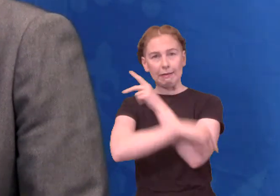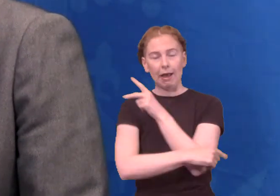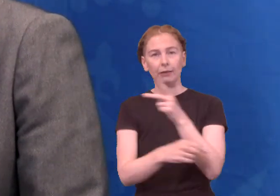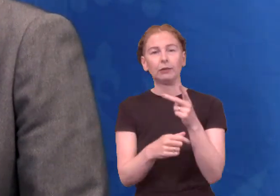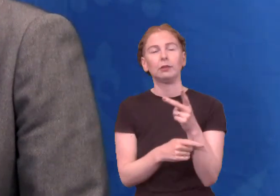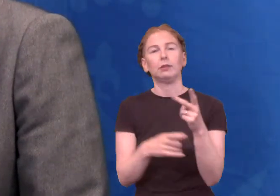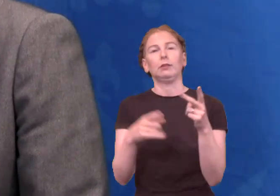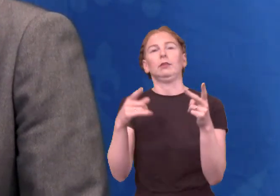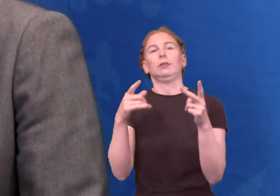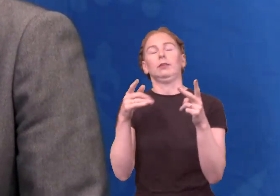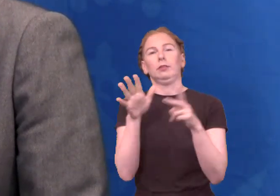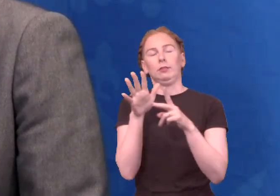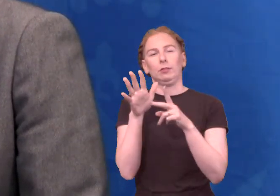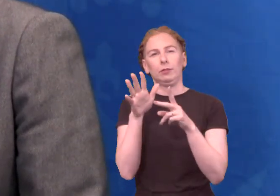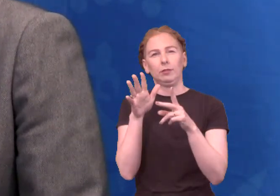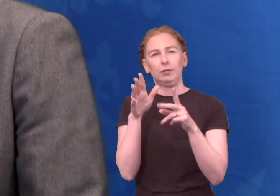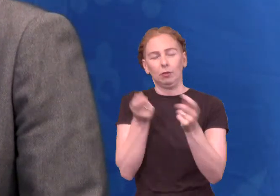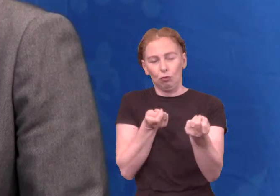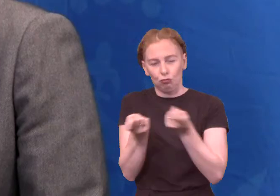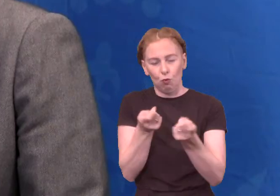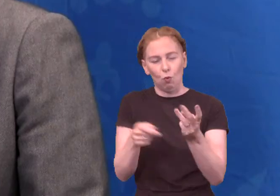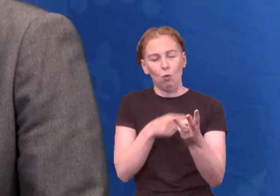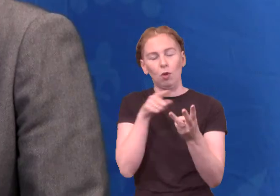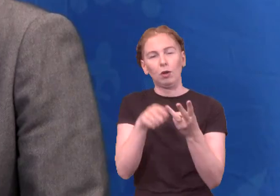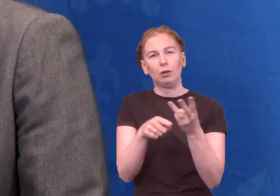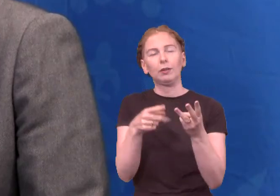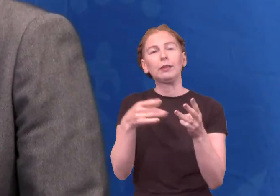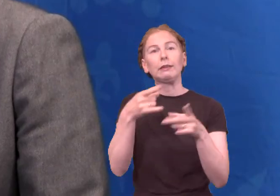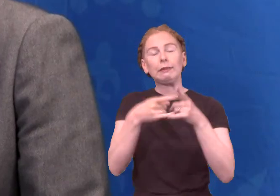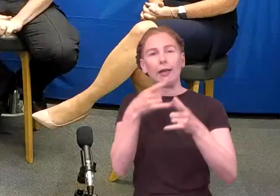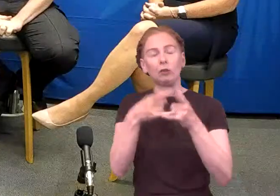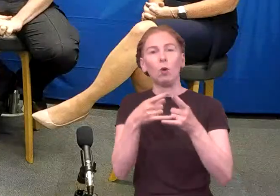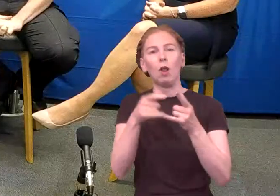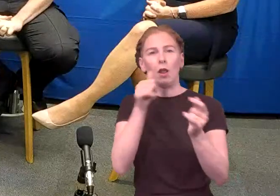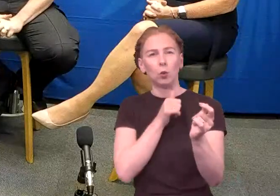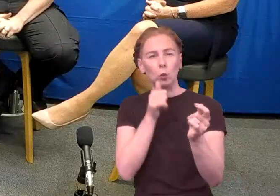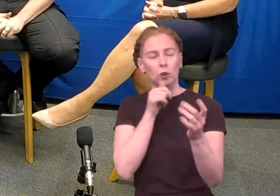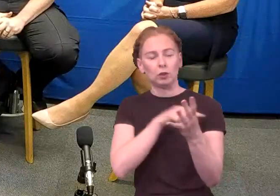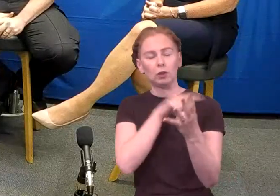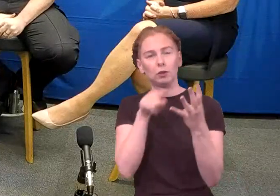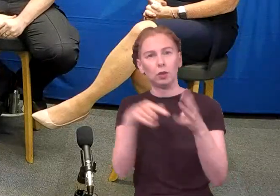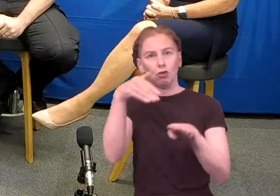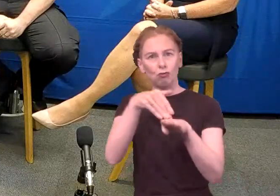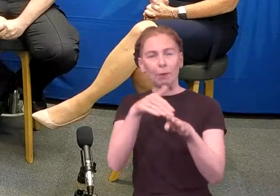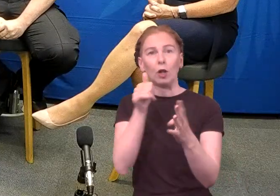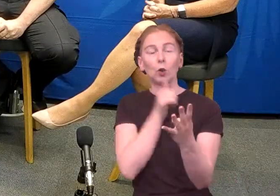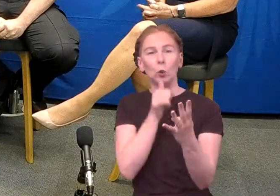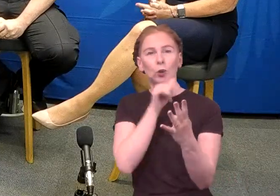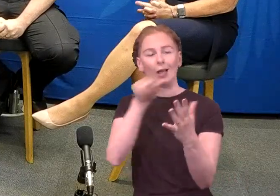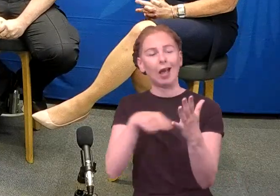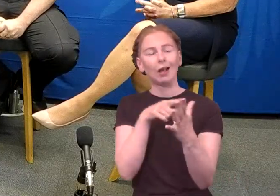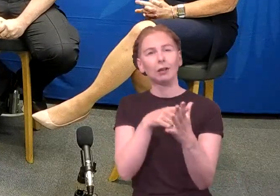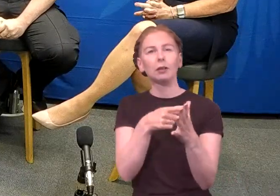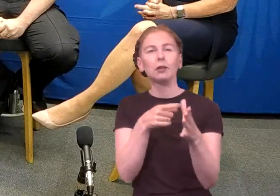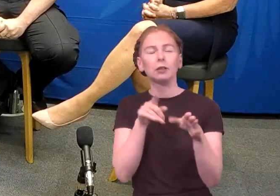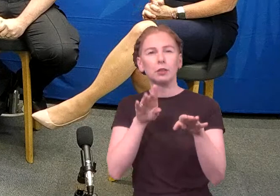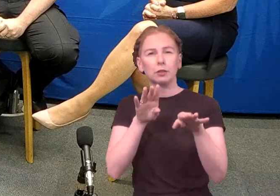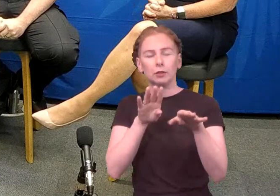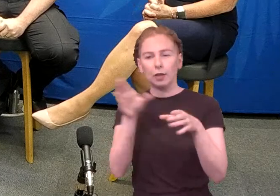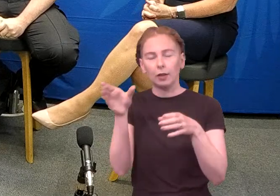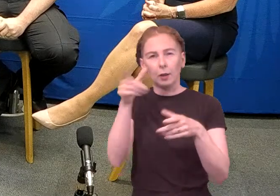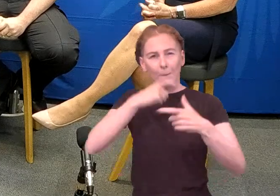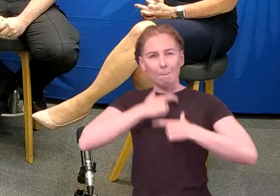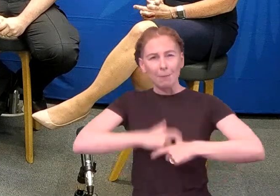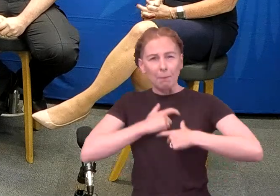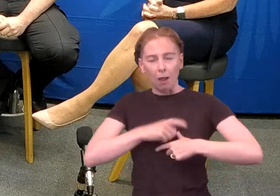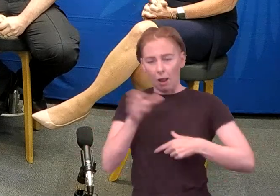sexual exploitation, criminal exploitation and trafficking. So I've got some questions now. The first question,